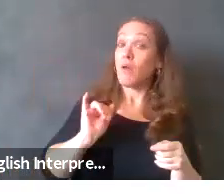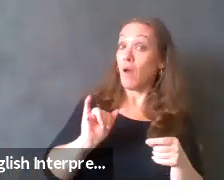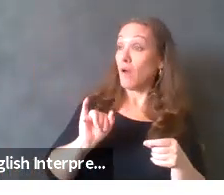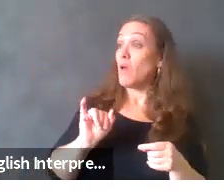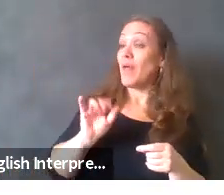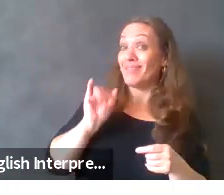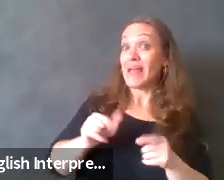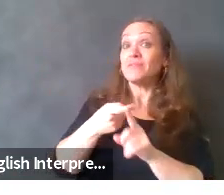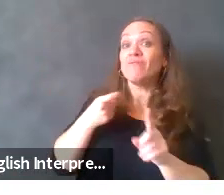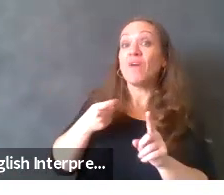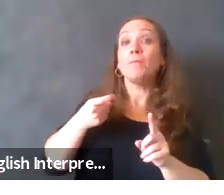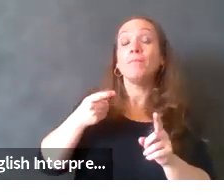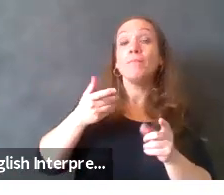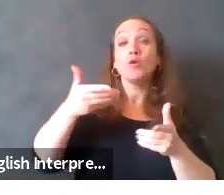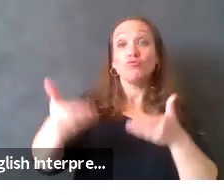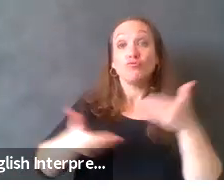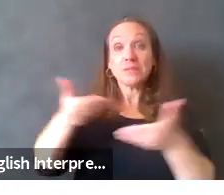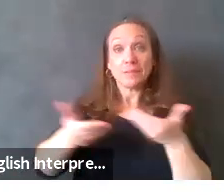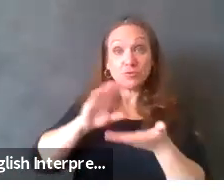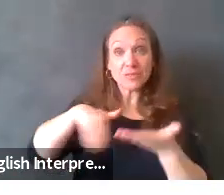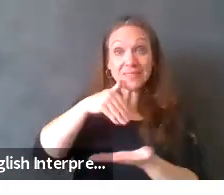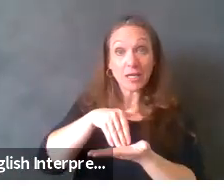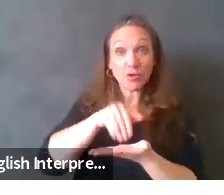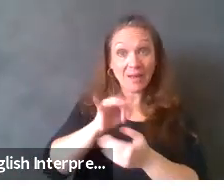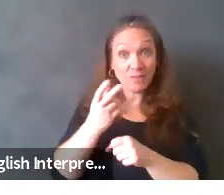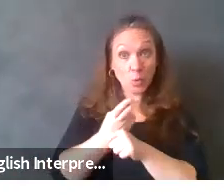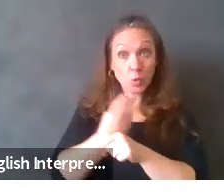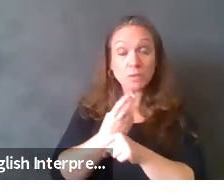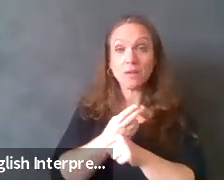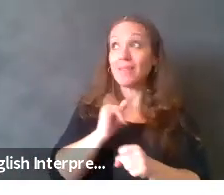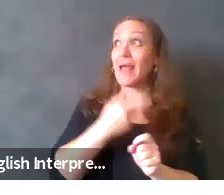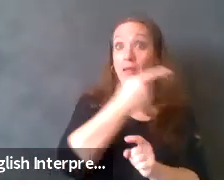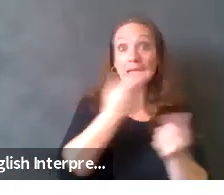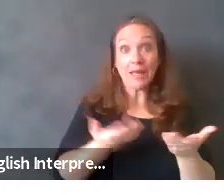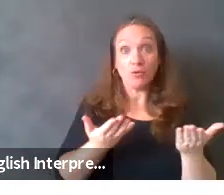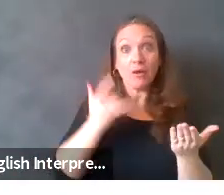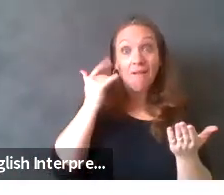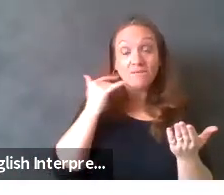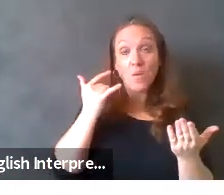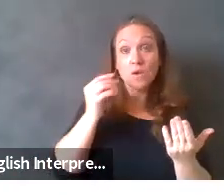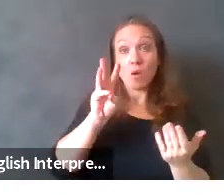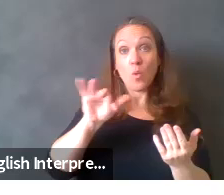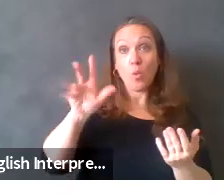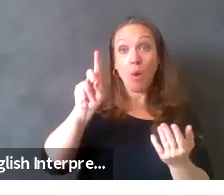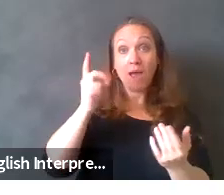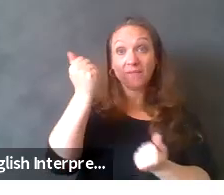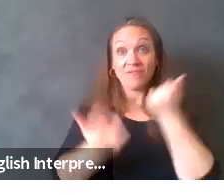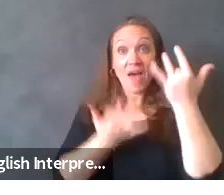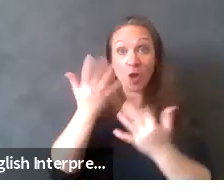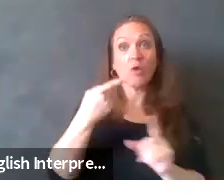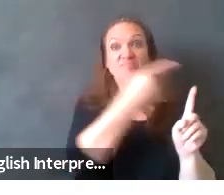center is utilized. The California wildfires did do that. There wasn't